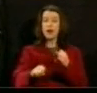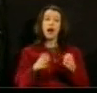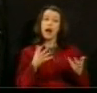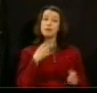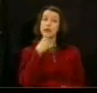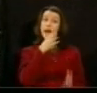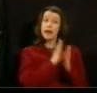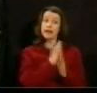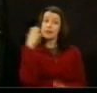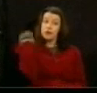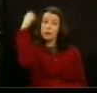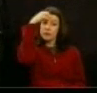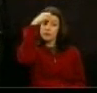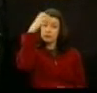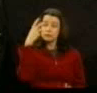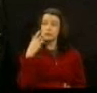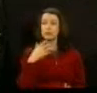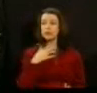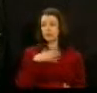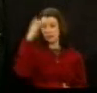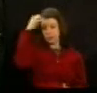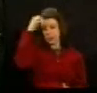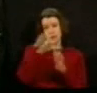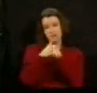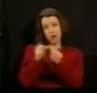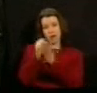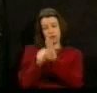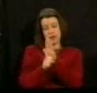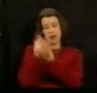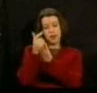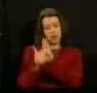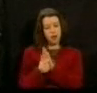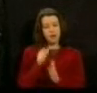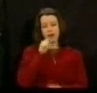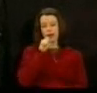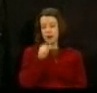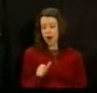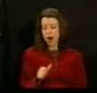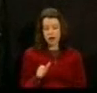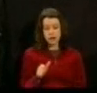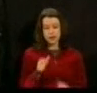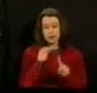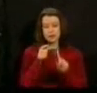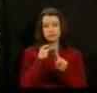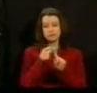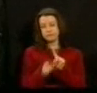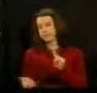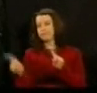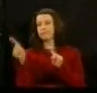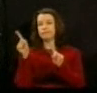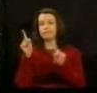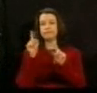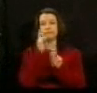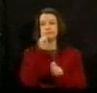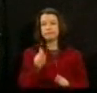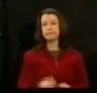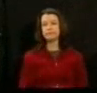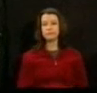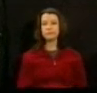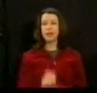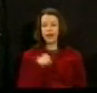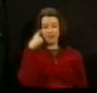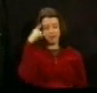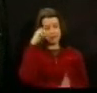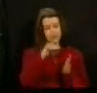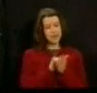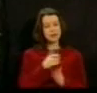here. My prerogative is to follow state law and not to veer off the path, period. I think